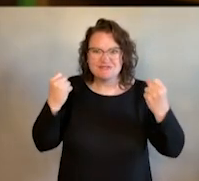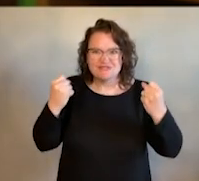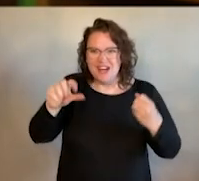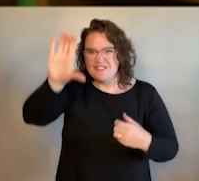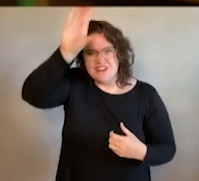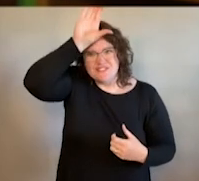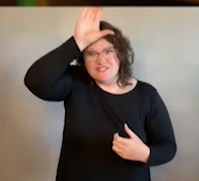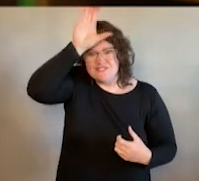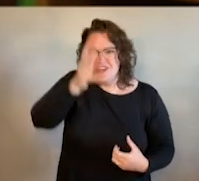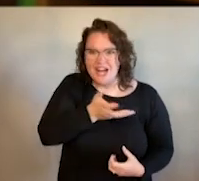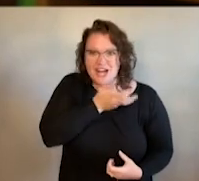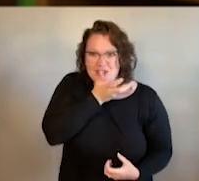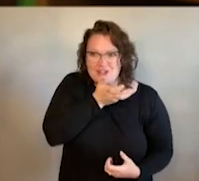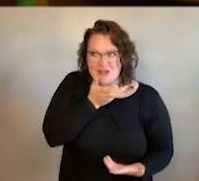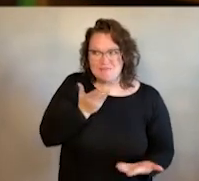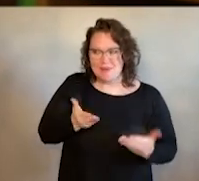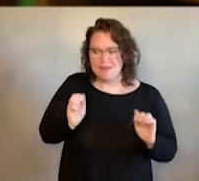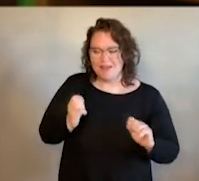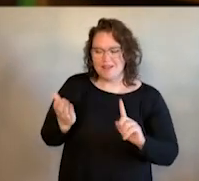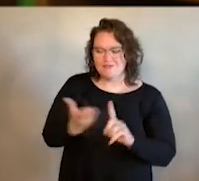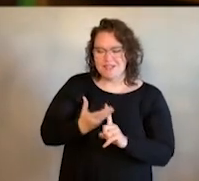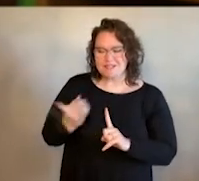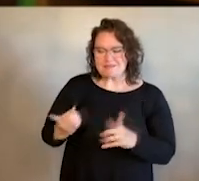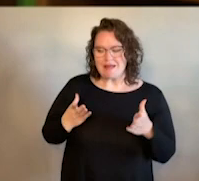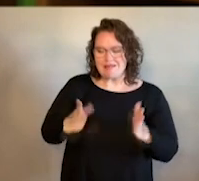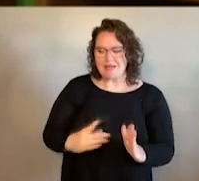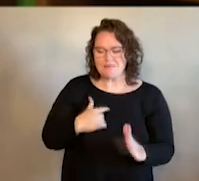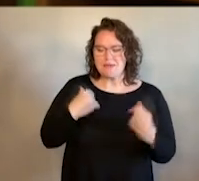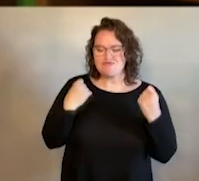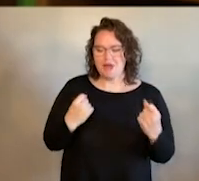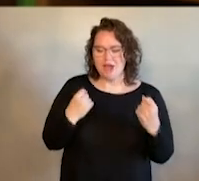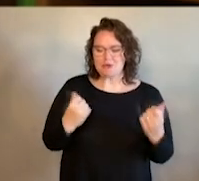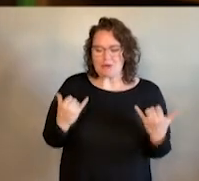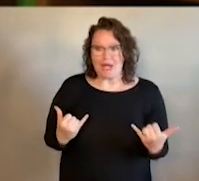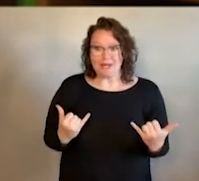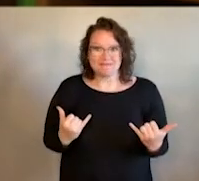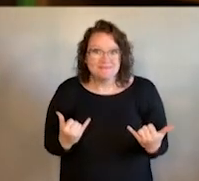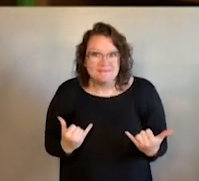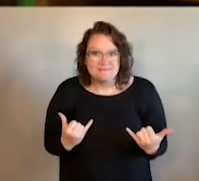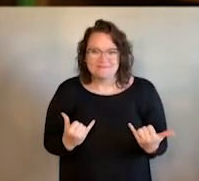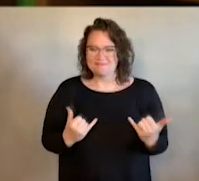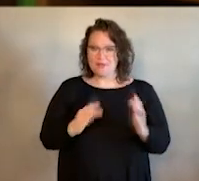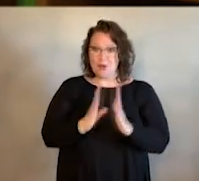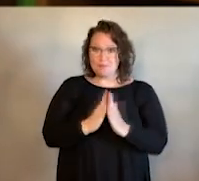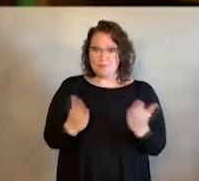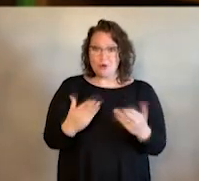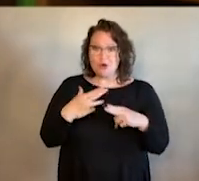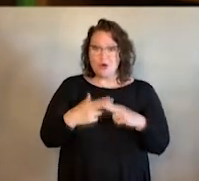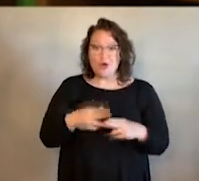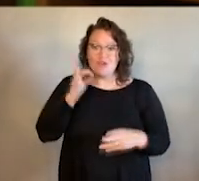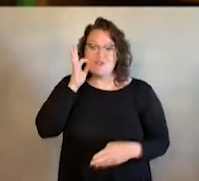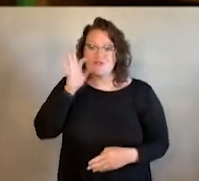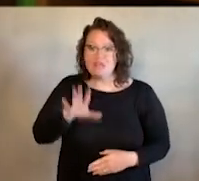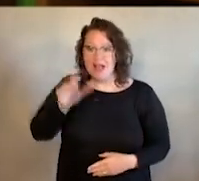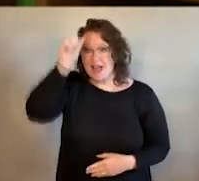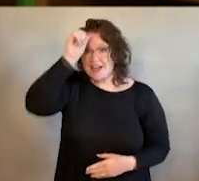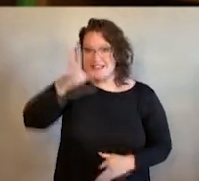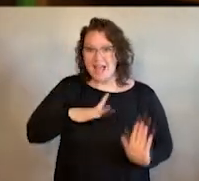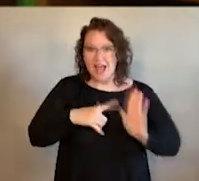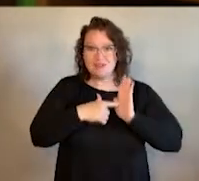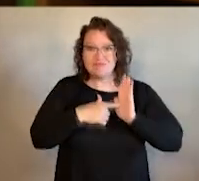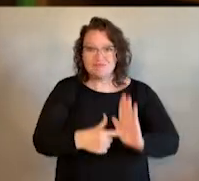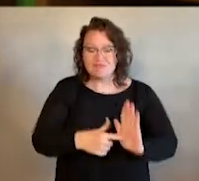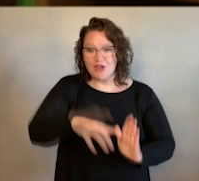fire truck. Maybe I can talk Poppy into it today. We're going to take a look at this book called Fly Guy Presents